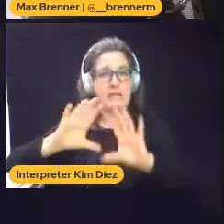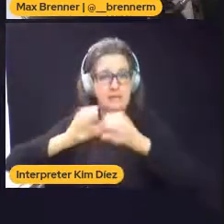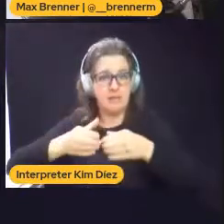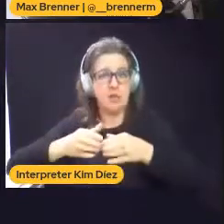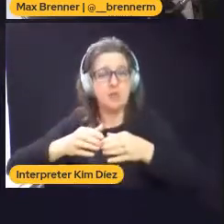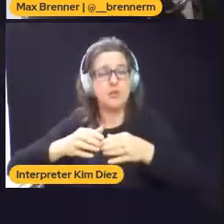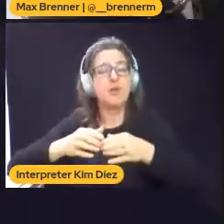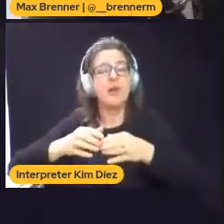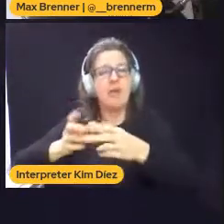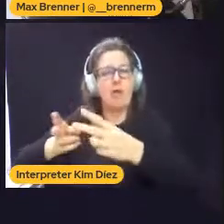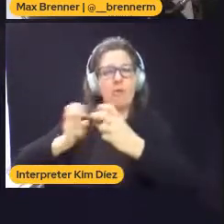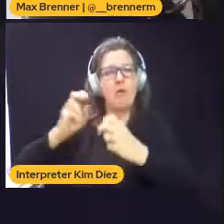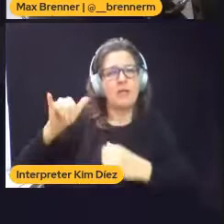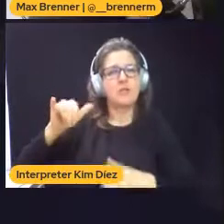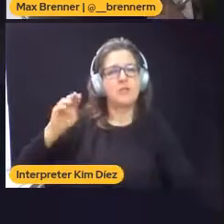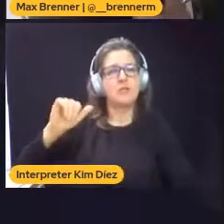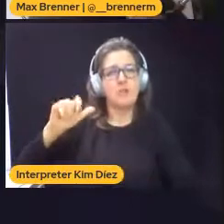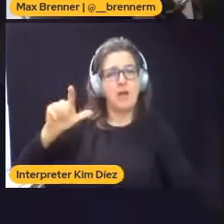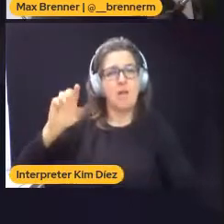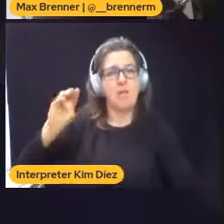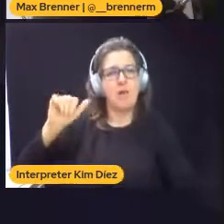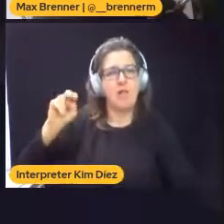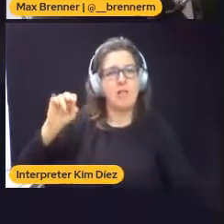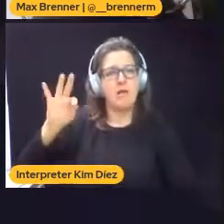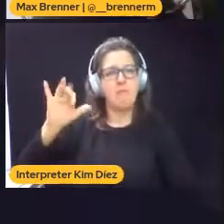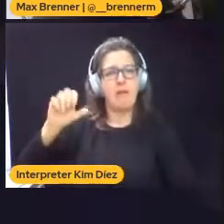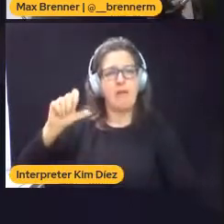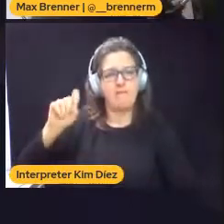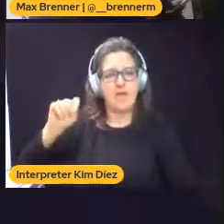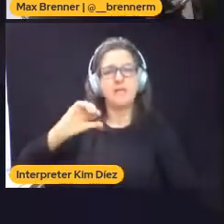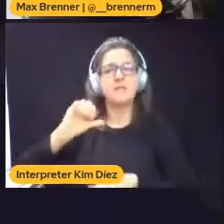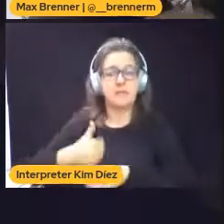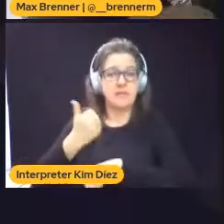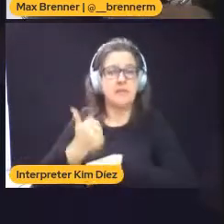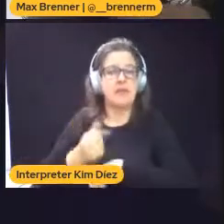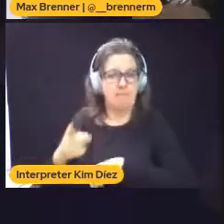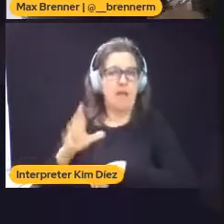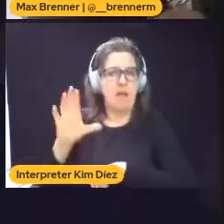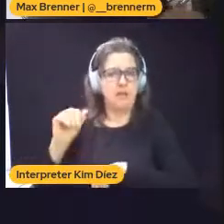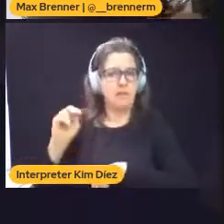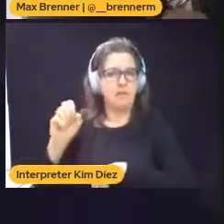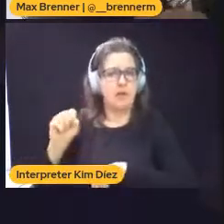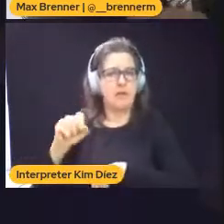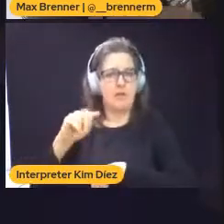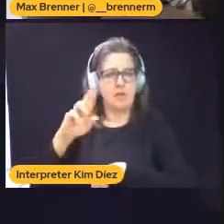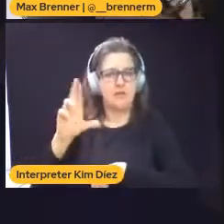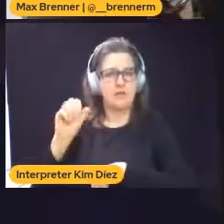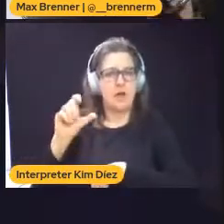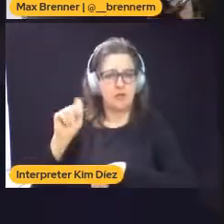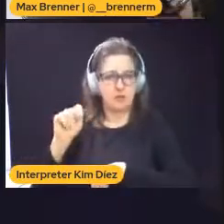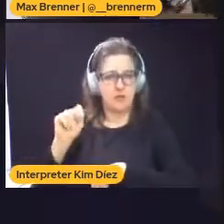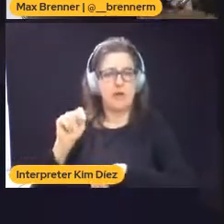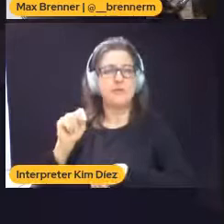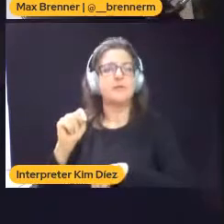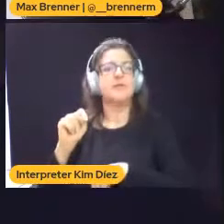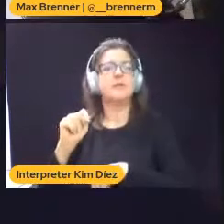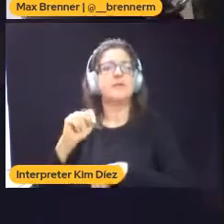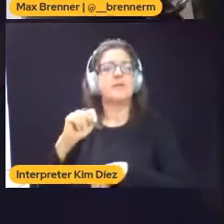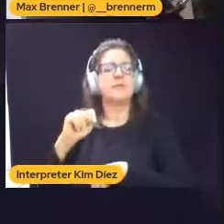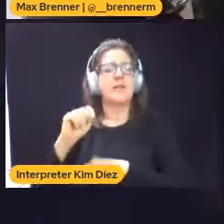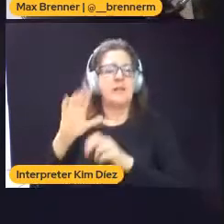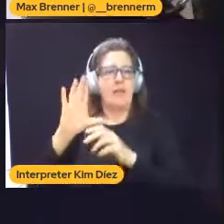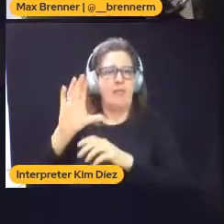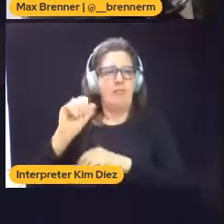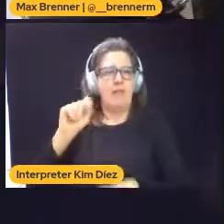based on this construct, so a web service custom resource, and create the according deployment